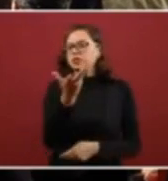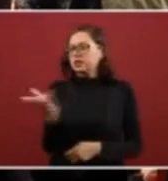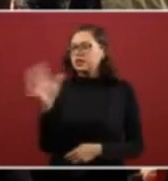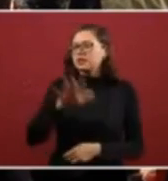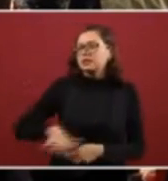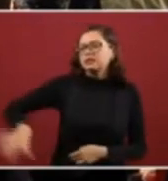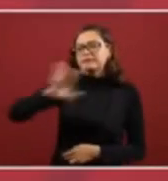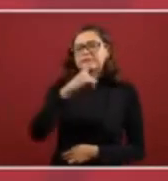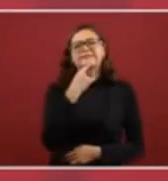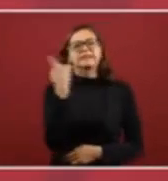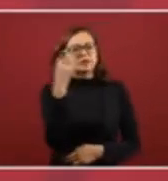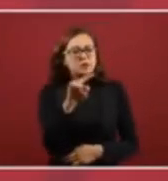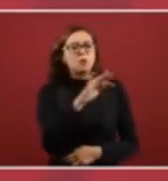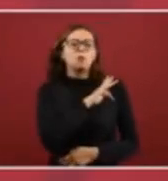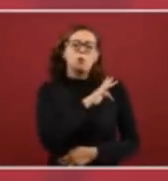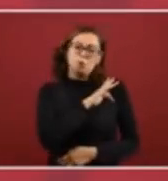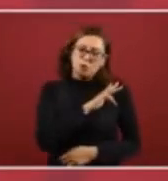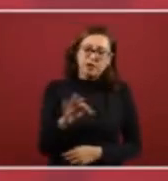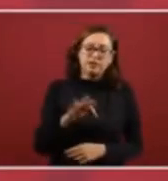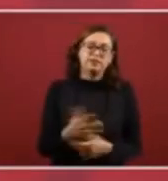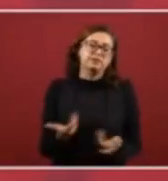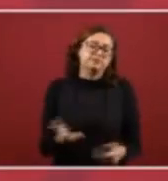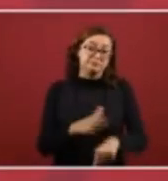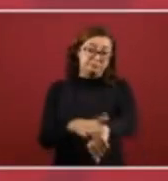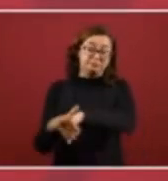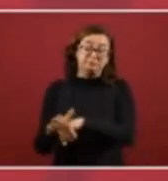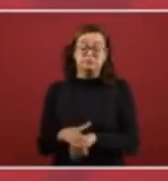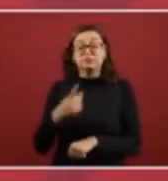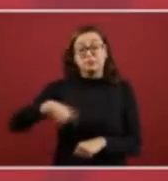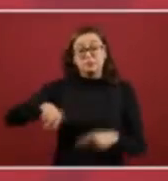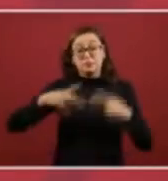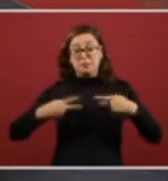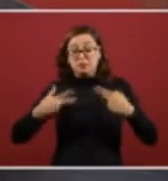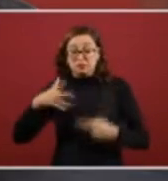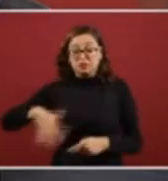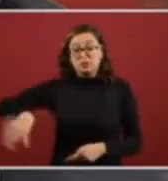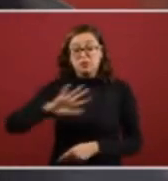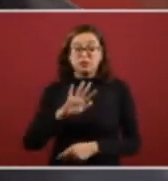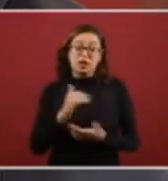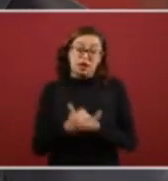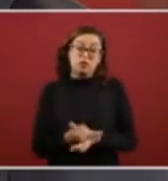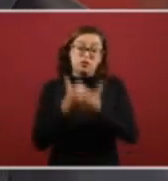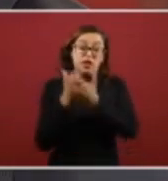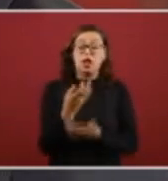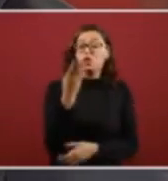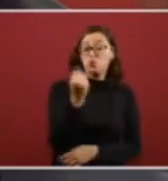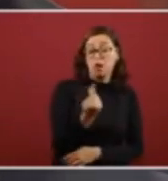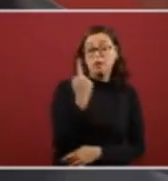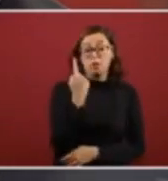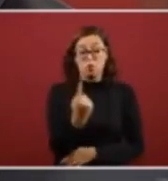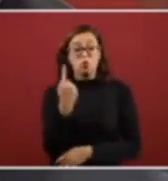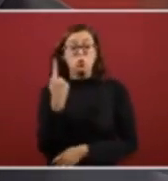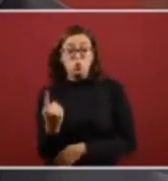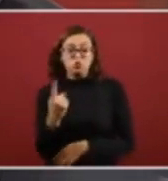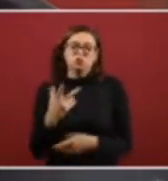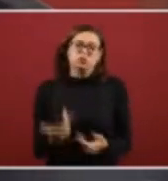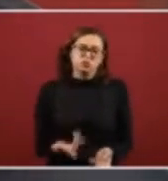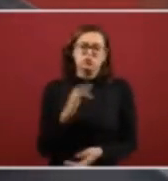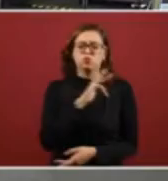advisement of the authorities, but also advising the population and calling 911 so